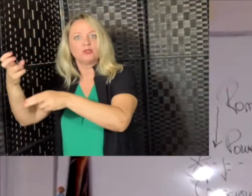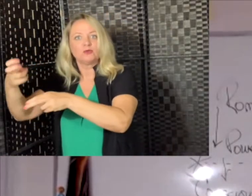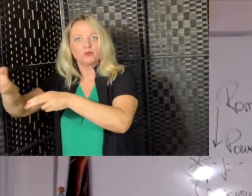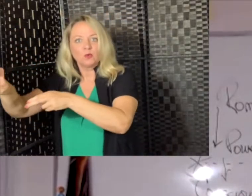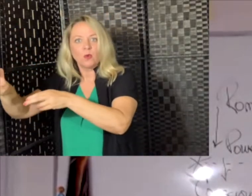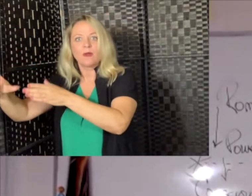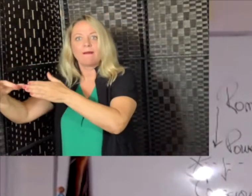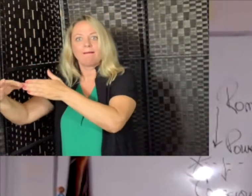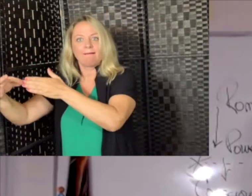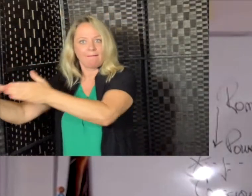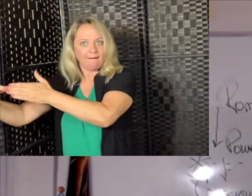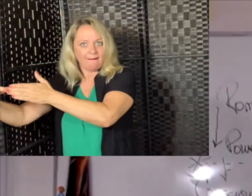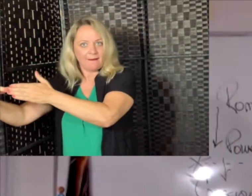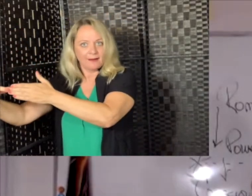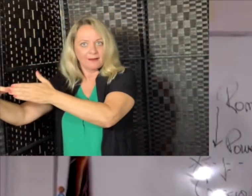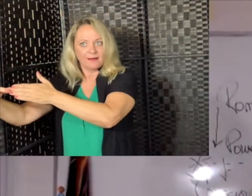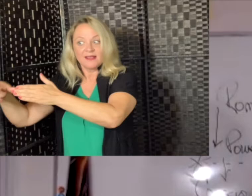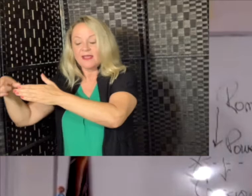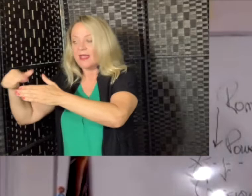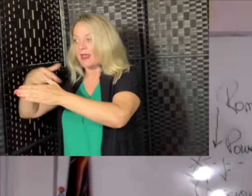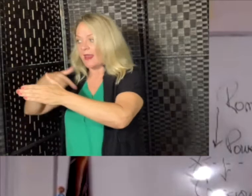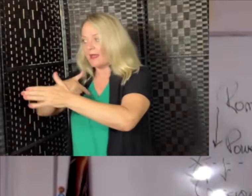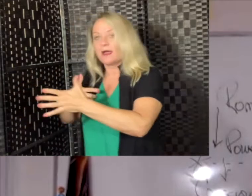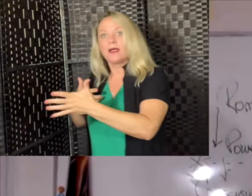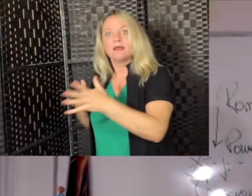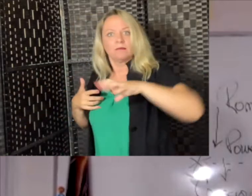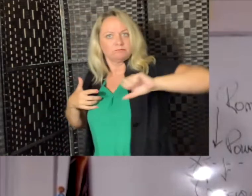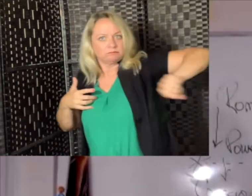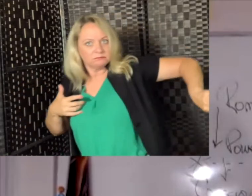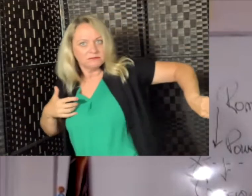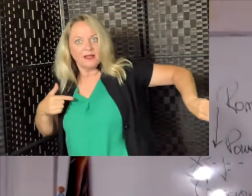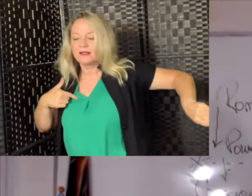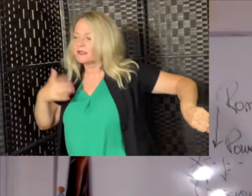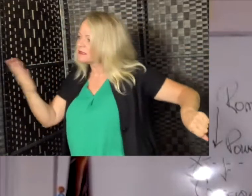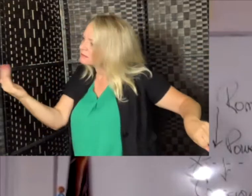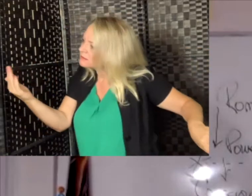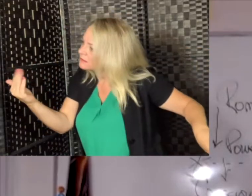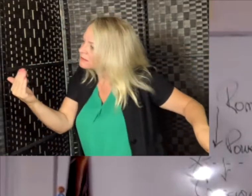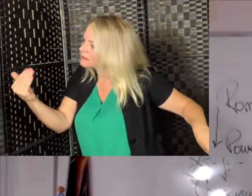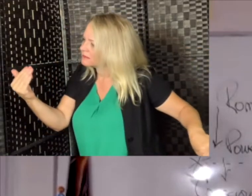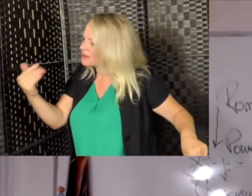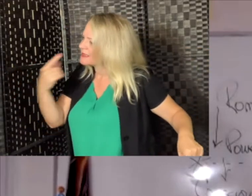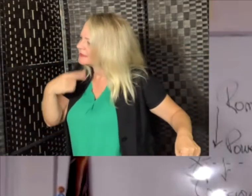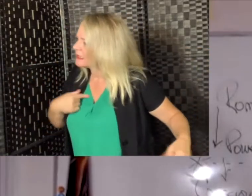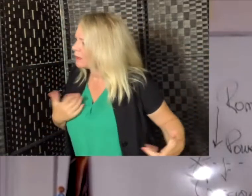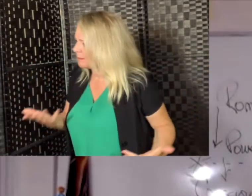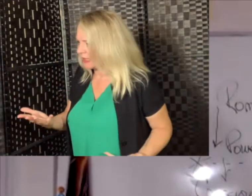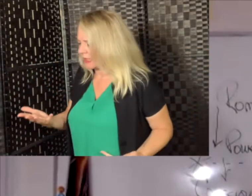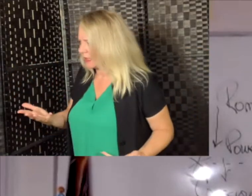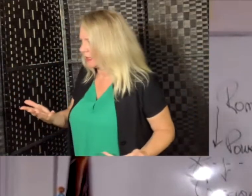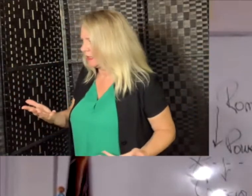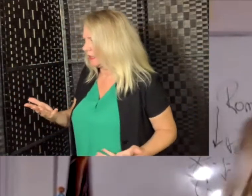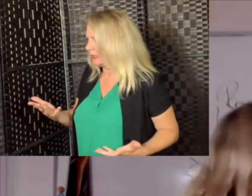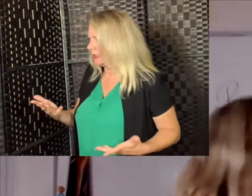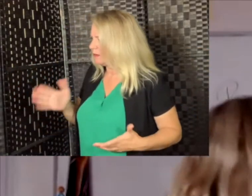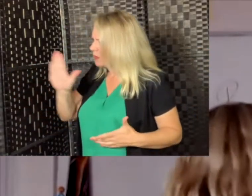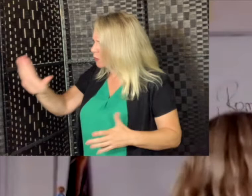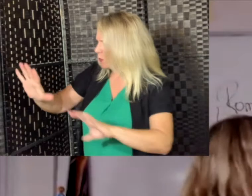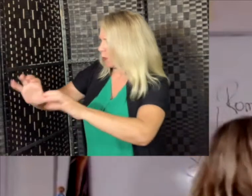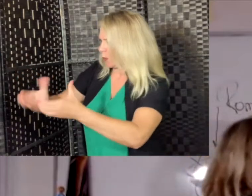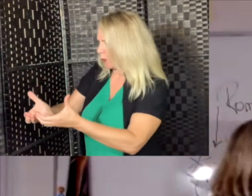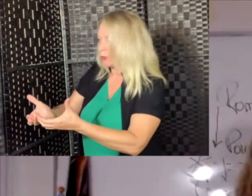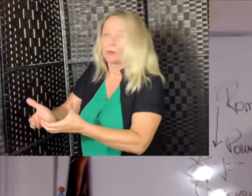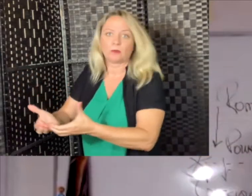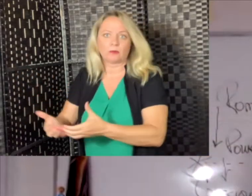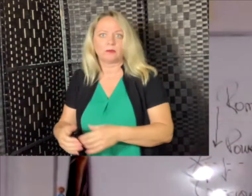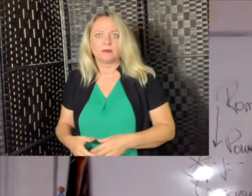neighborhood. Like John saying, this is what the word vacation means. So then